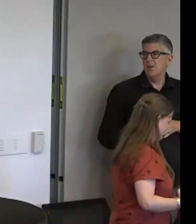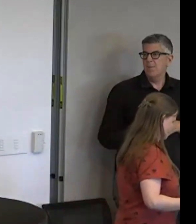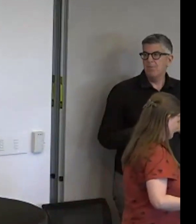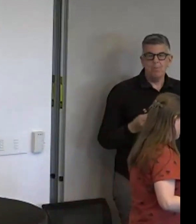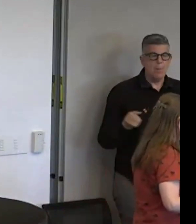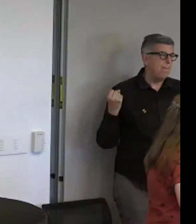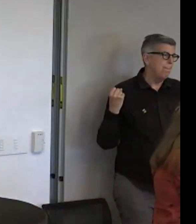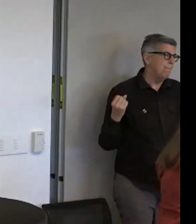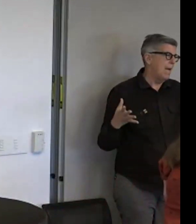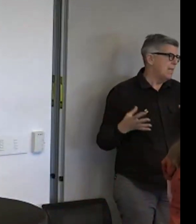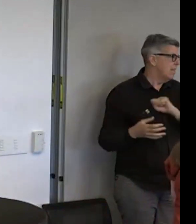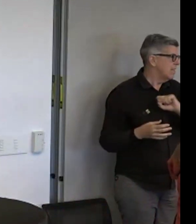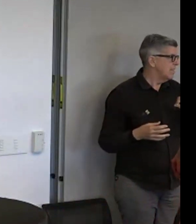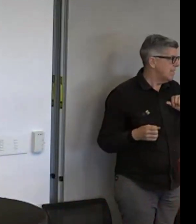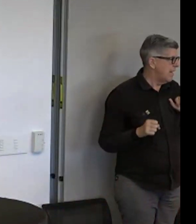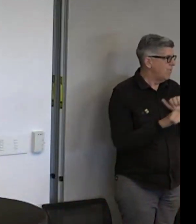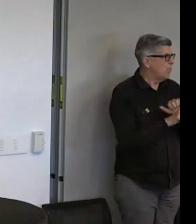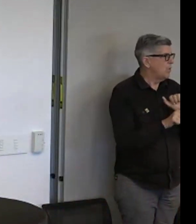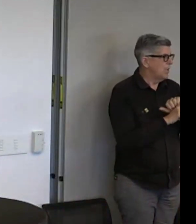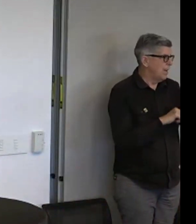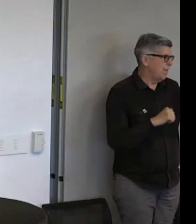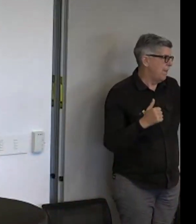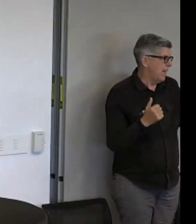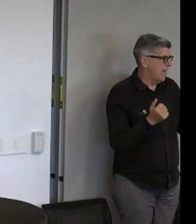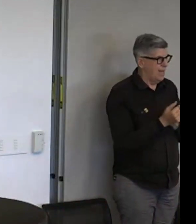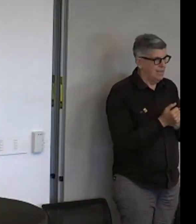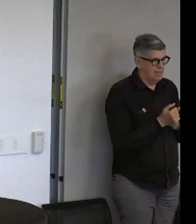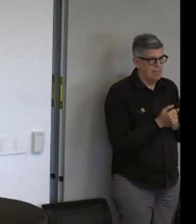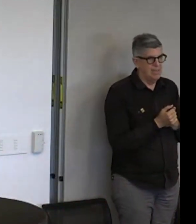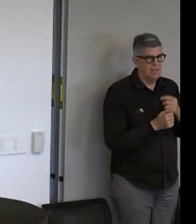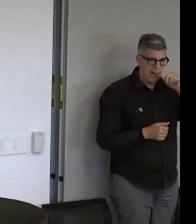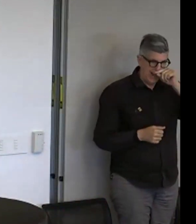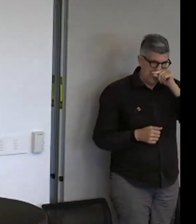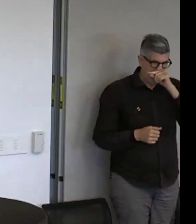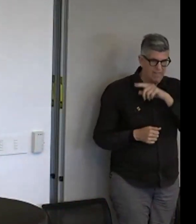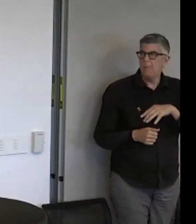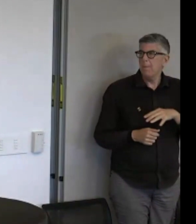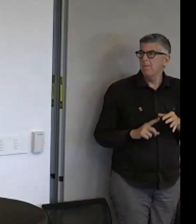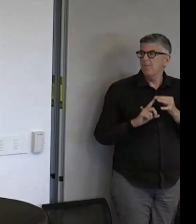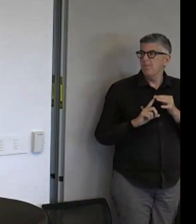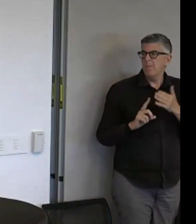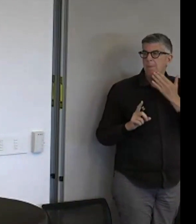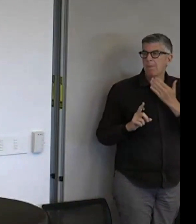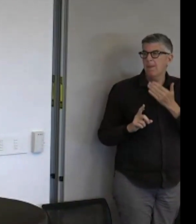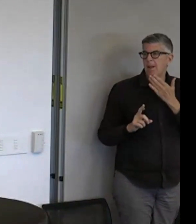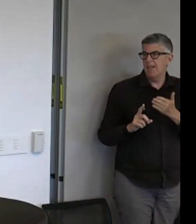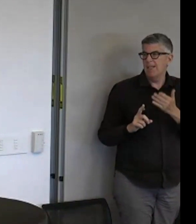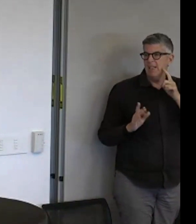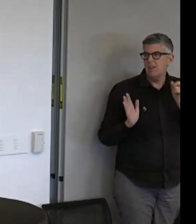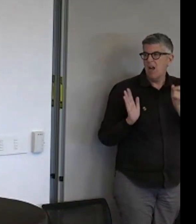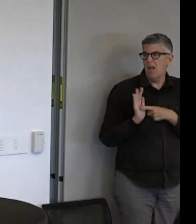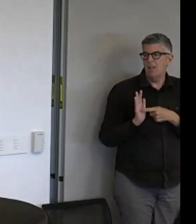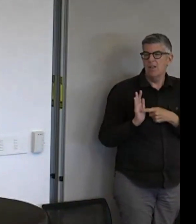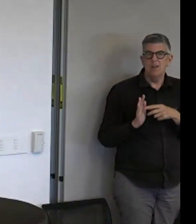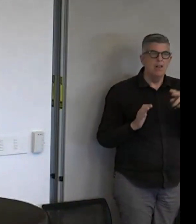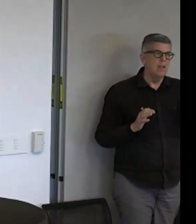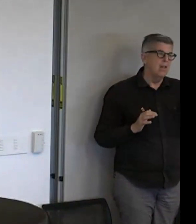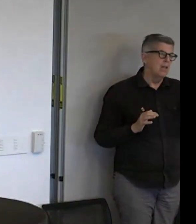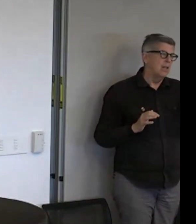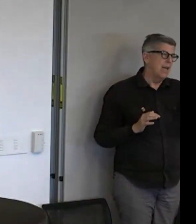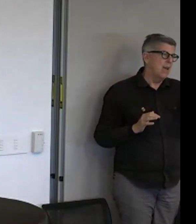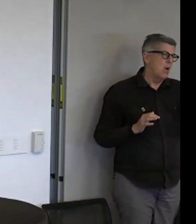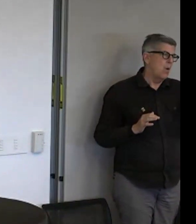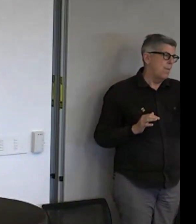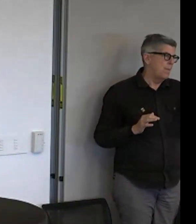Many staff working behind the scenes. I'd like to especially acknowledge the work that Naomi